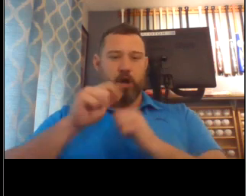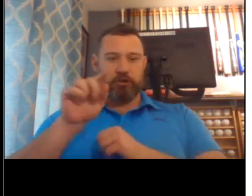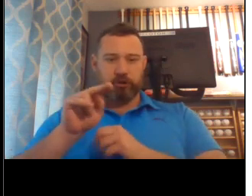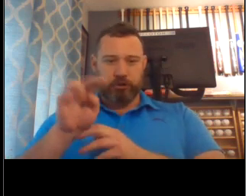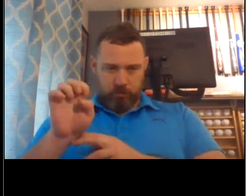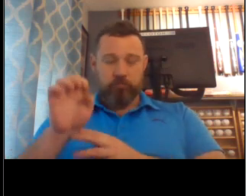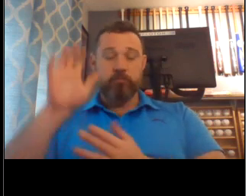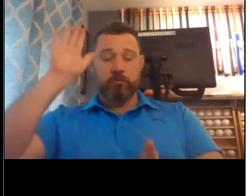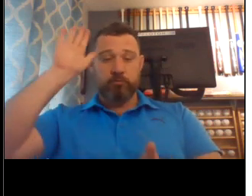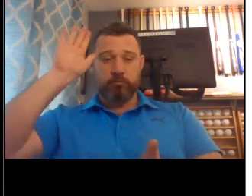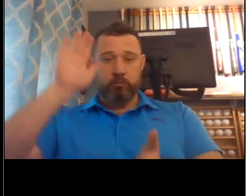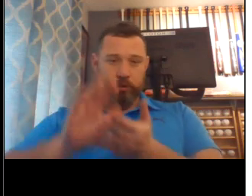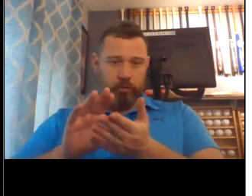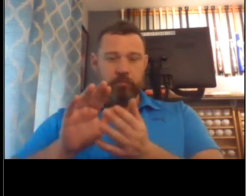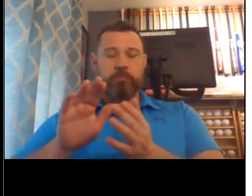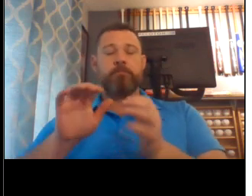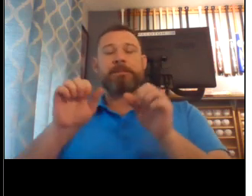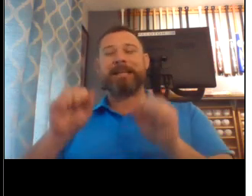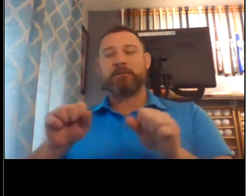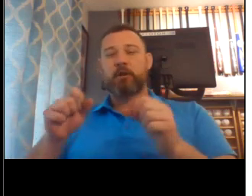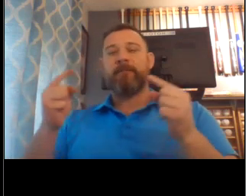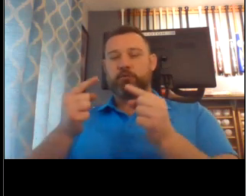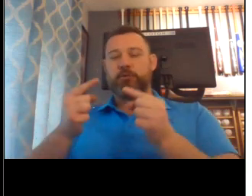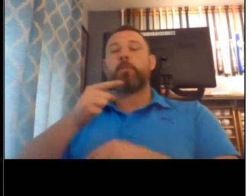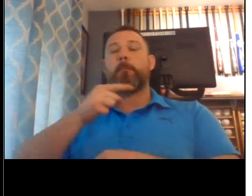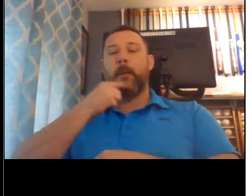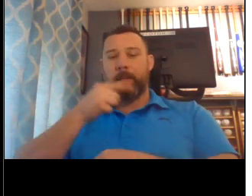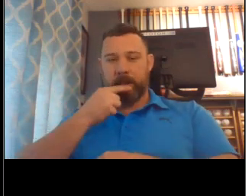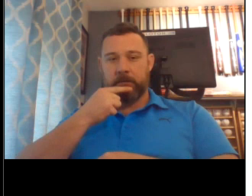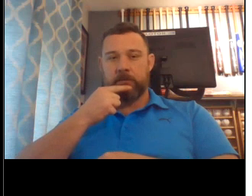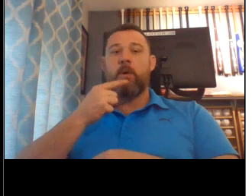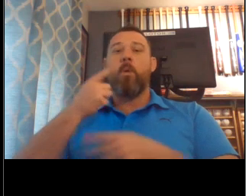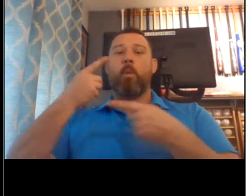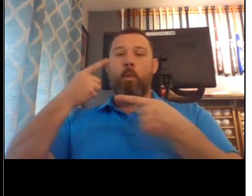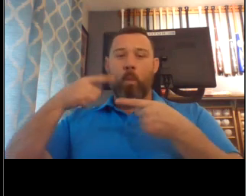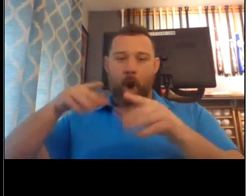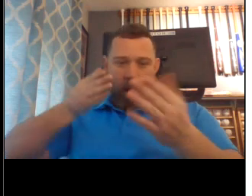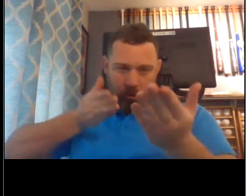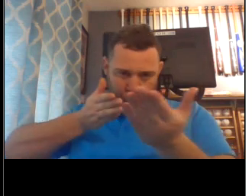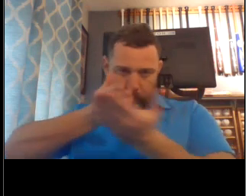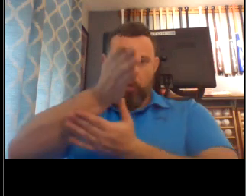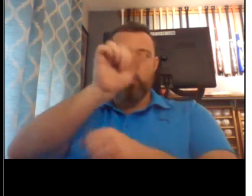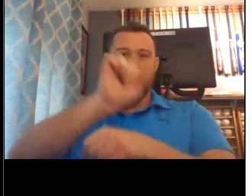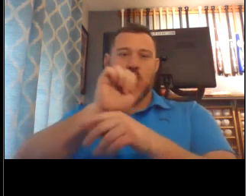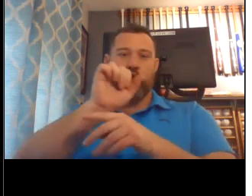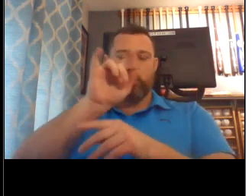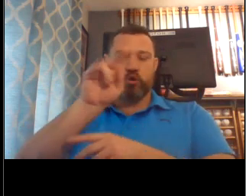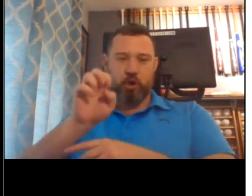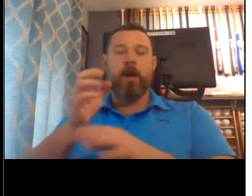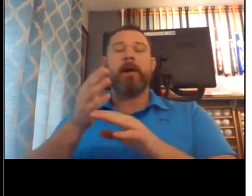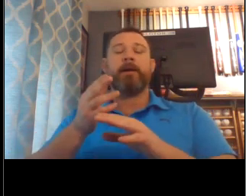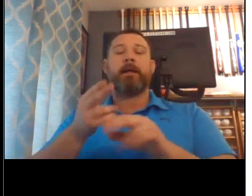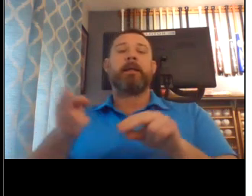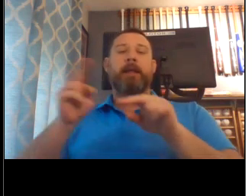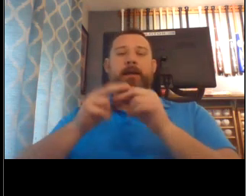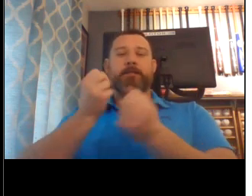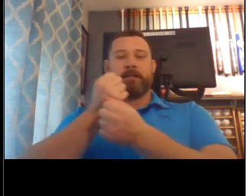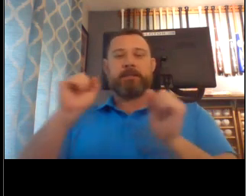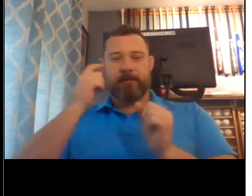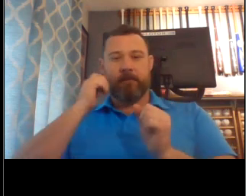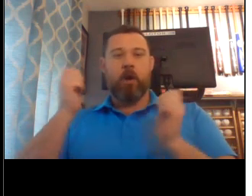the potential of injuries to the public while they pass through a work zone, and enhance safety for all those who are